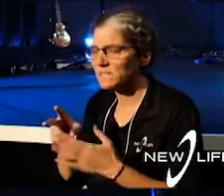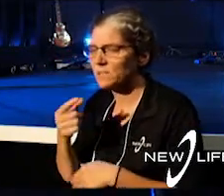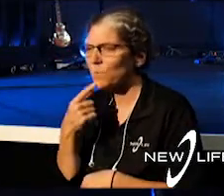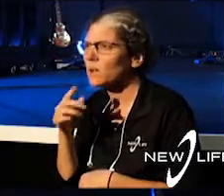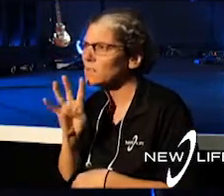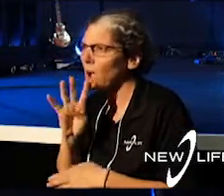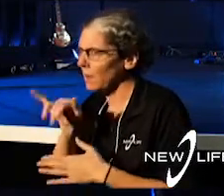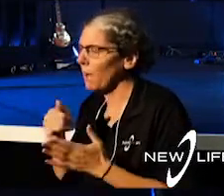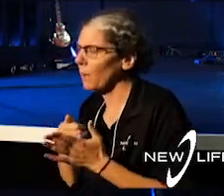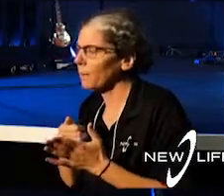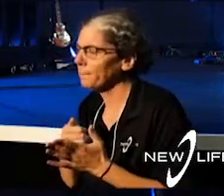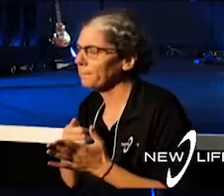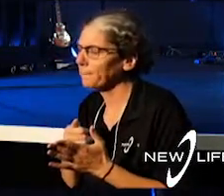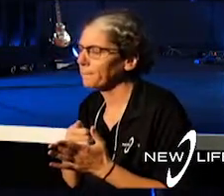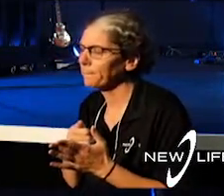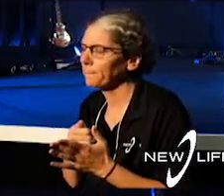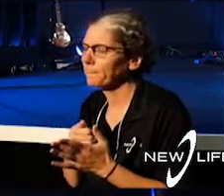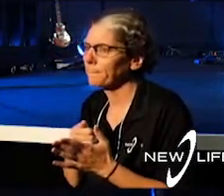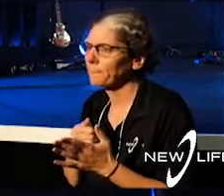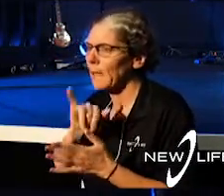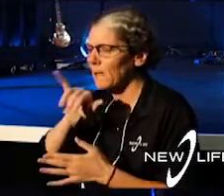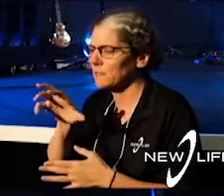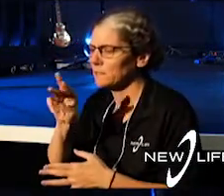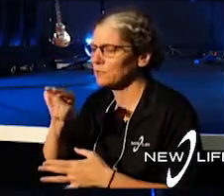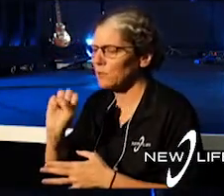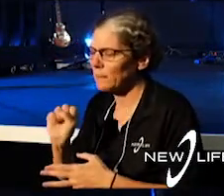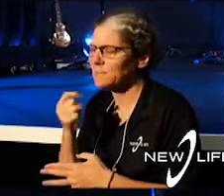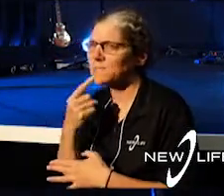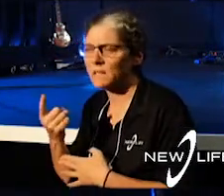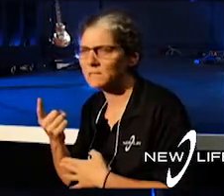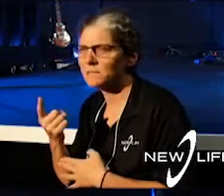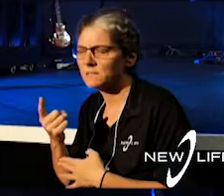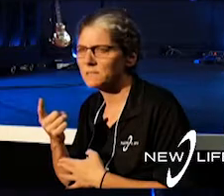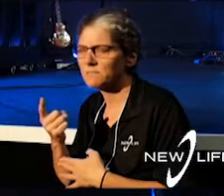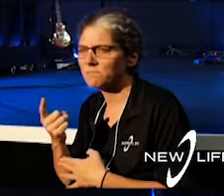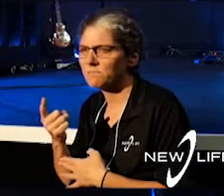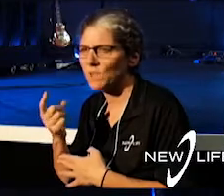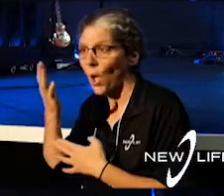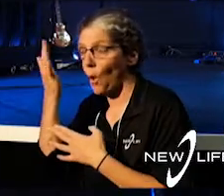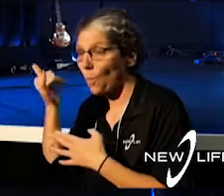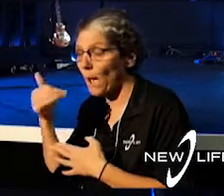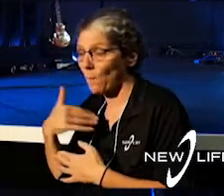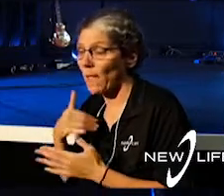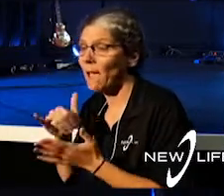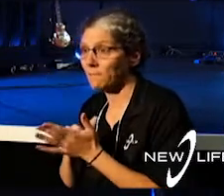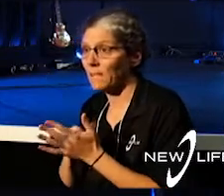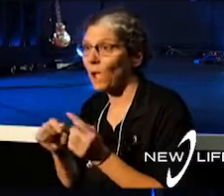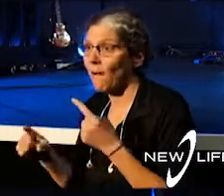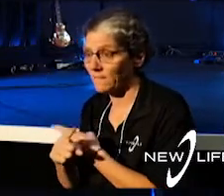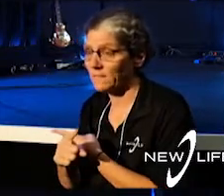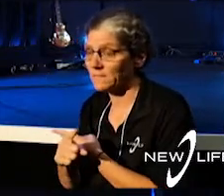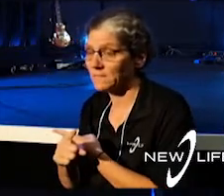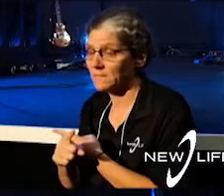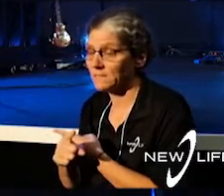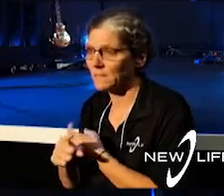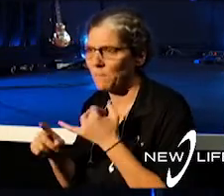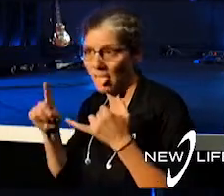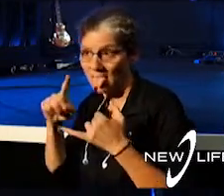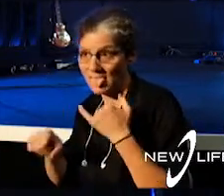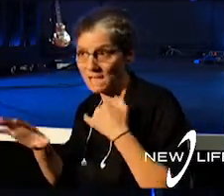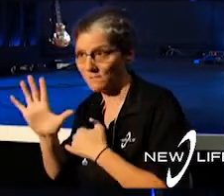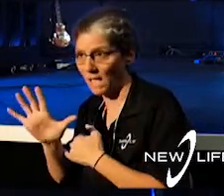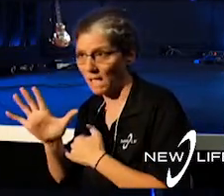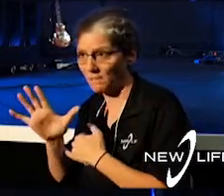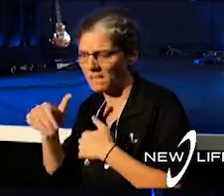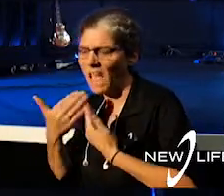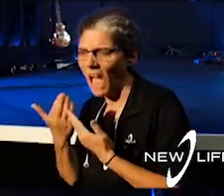we're going to talk about today. He uses the first five verses to talk about the source of our conflict, and then the last five verses are the